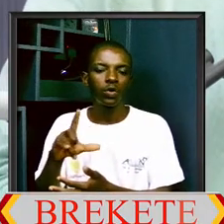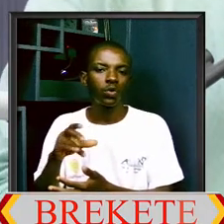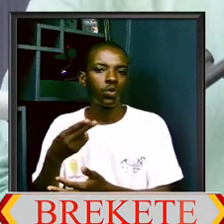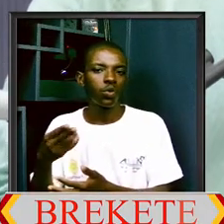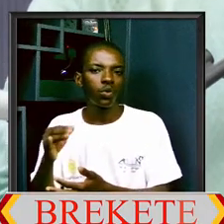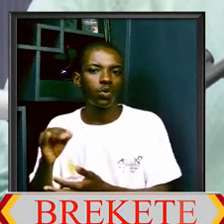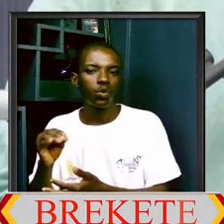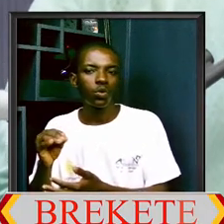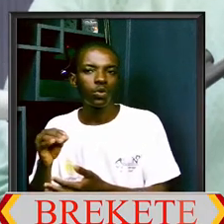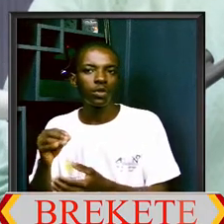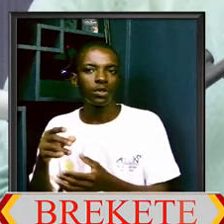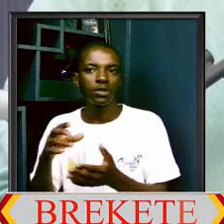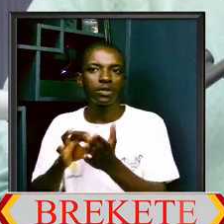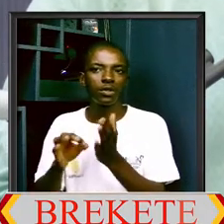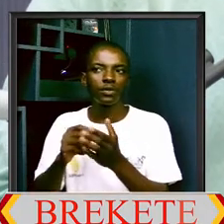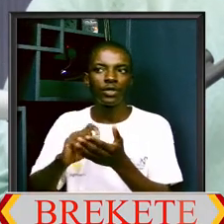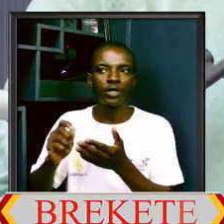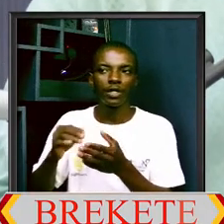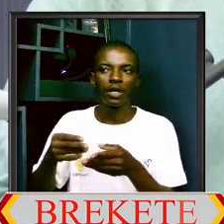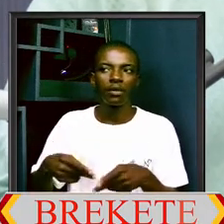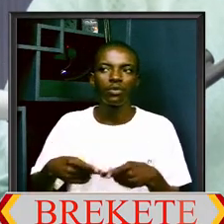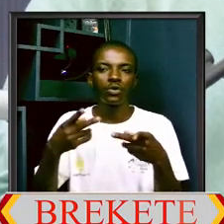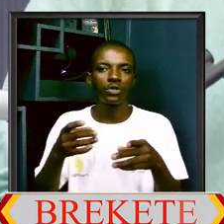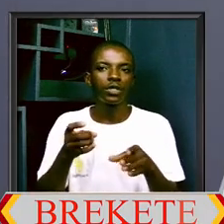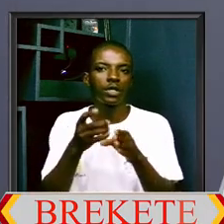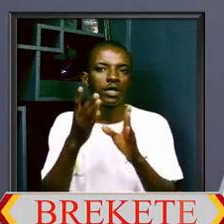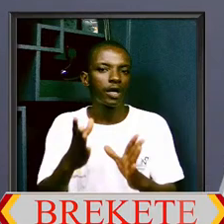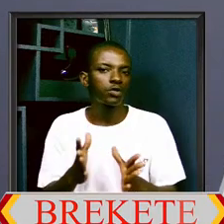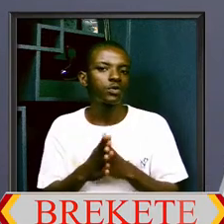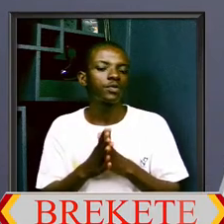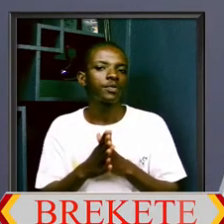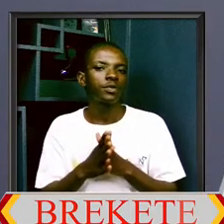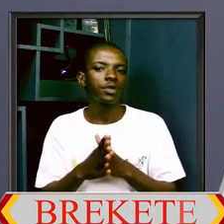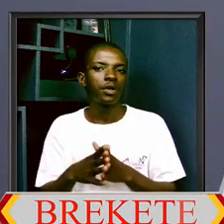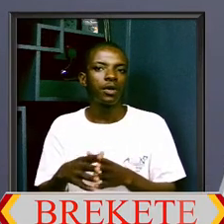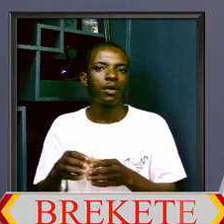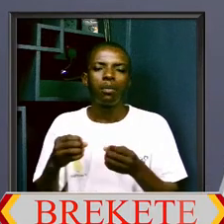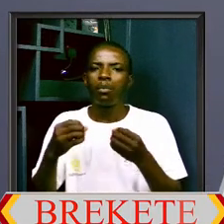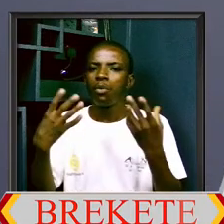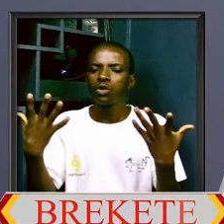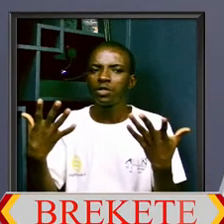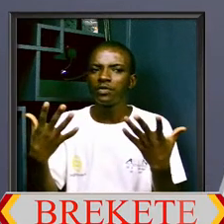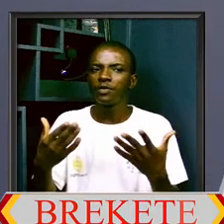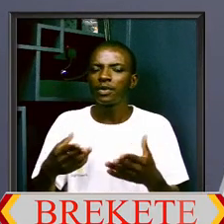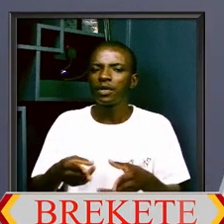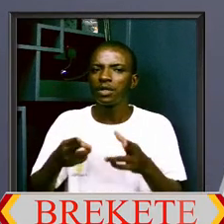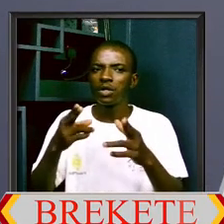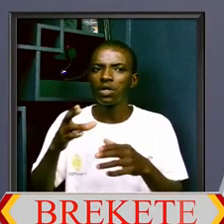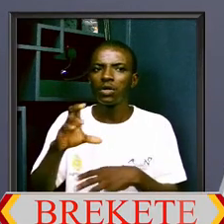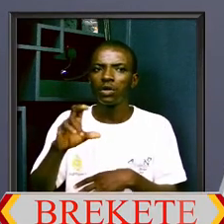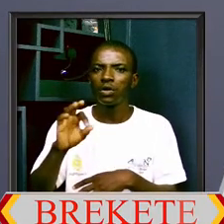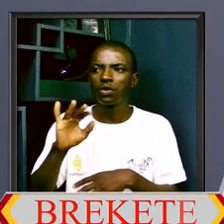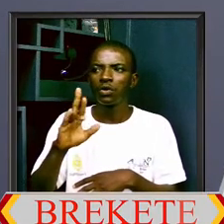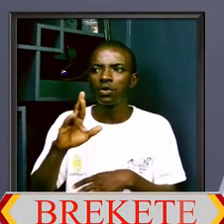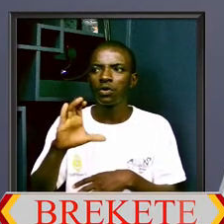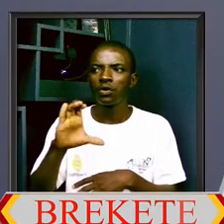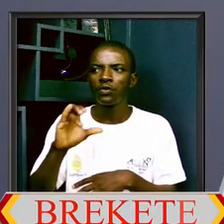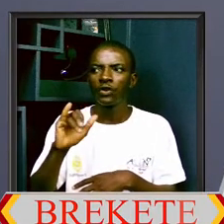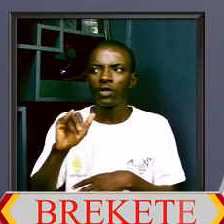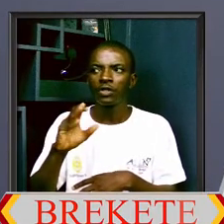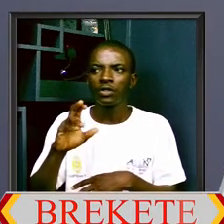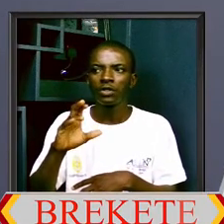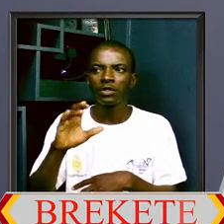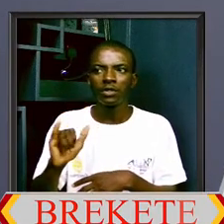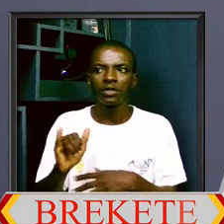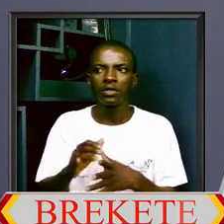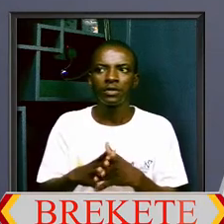actor script writer producer and director multiple high chief Francis Duru please